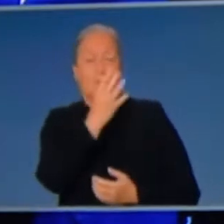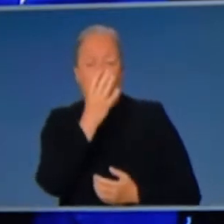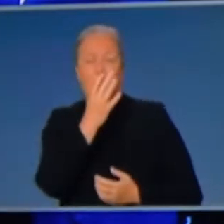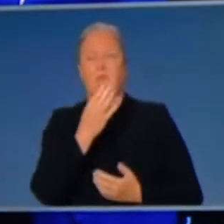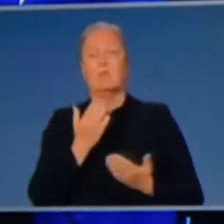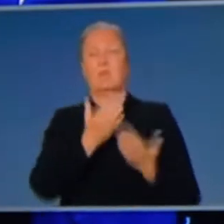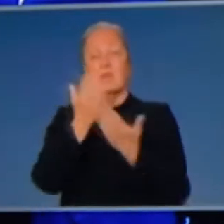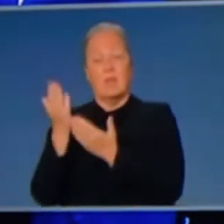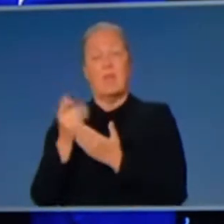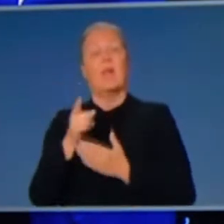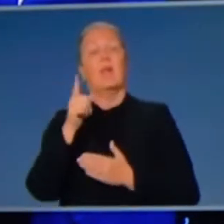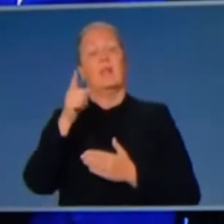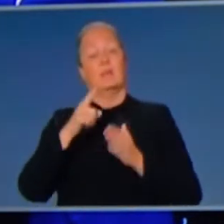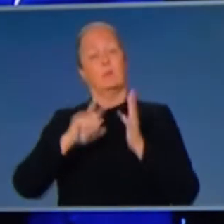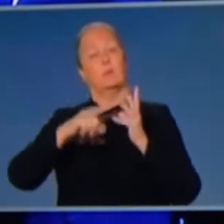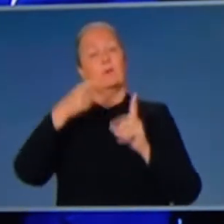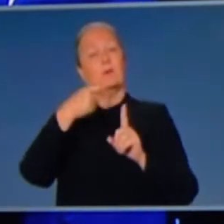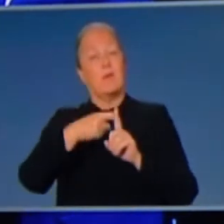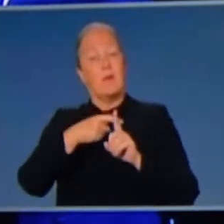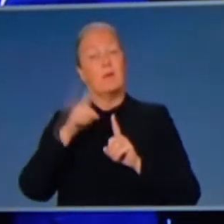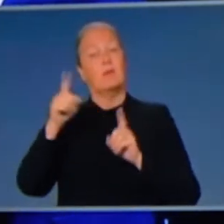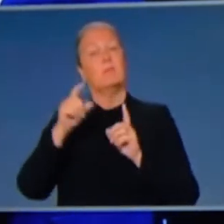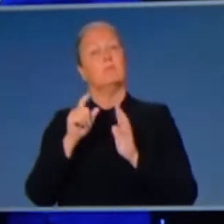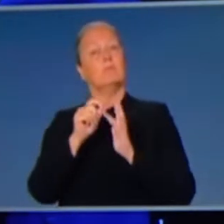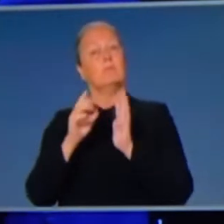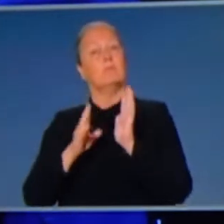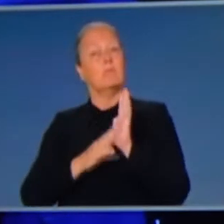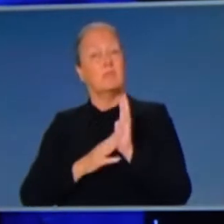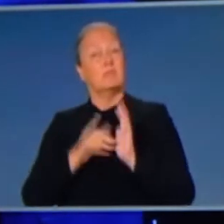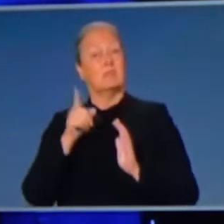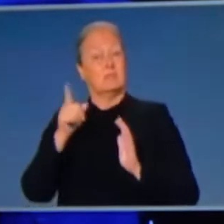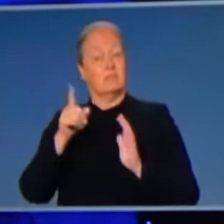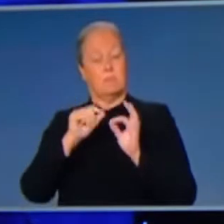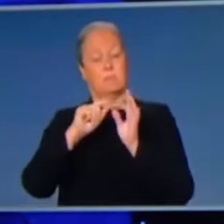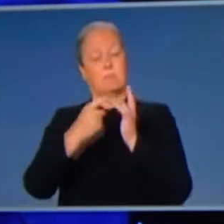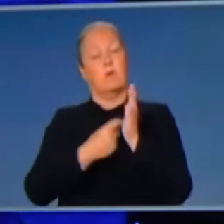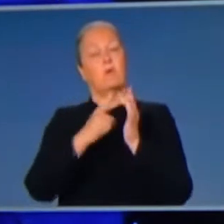Minister Johnson at this very difficult time for him and his family.